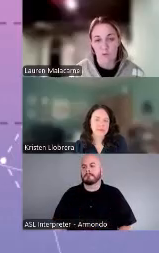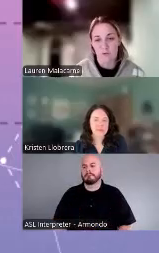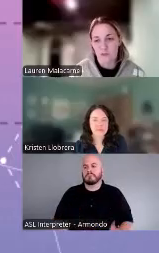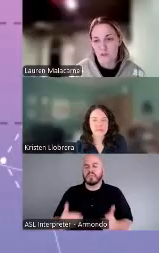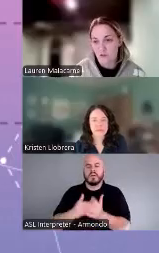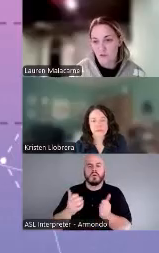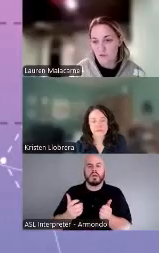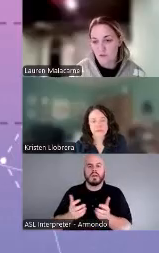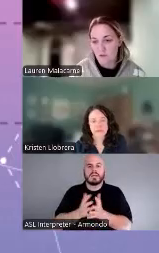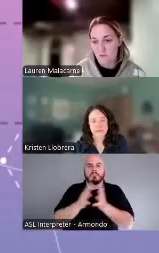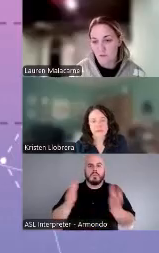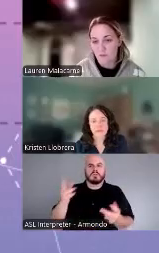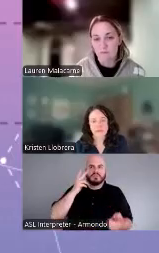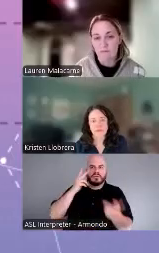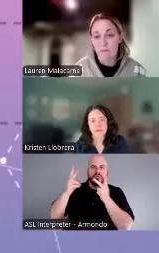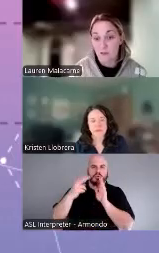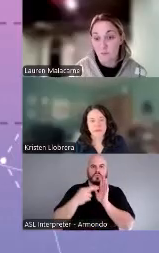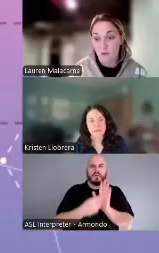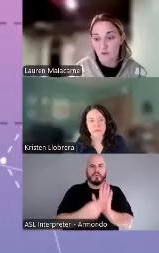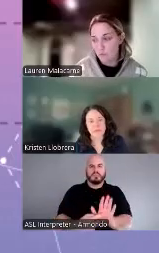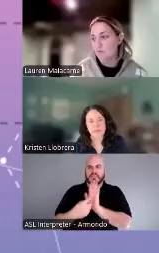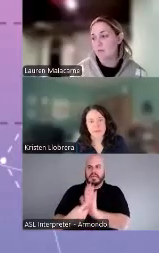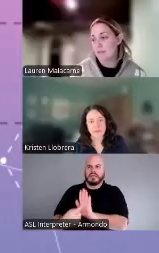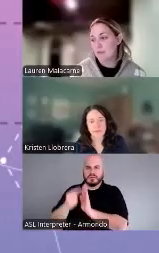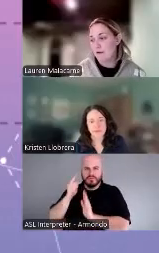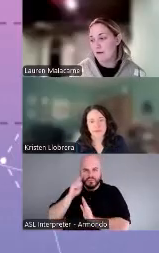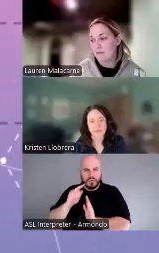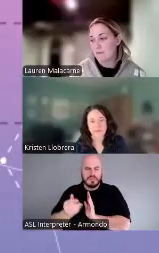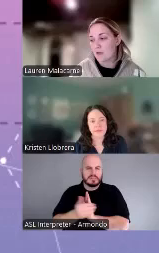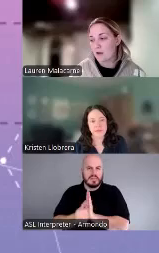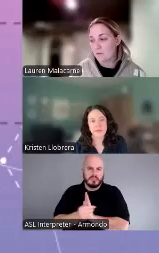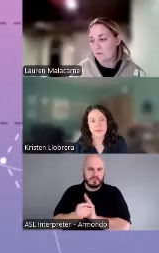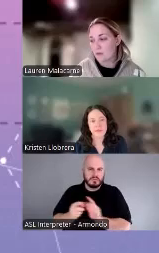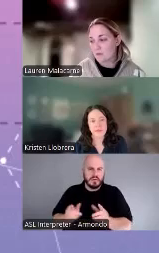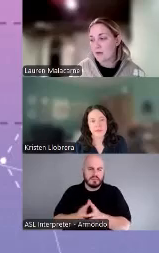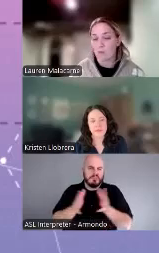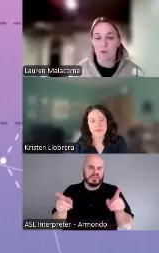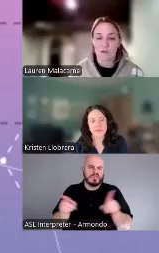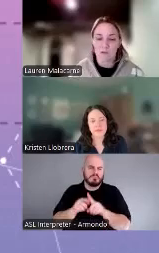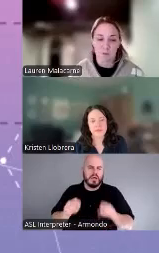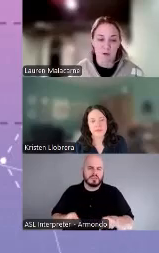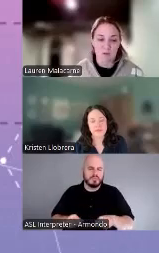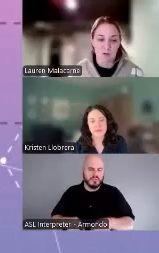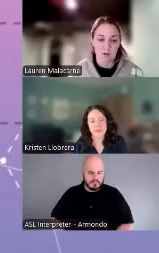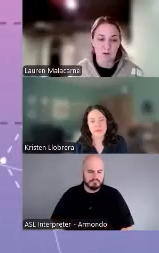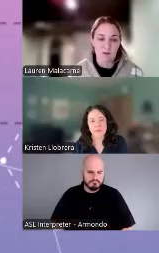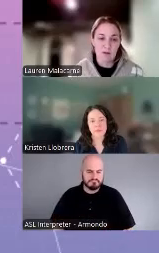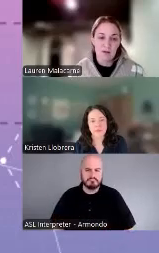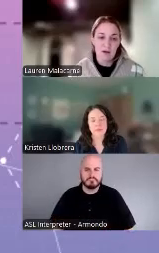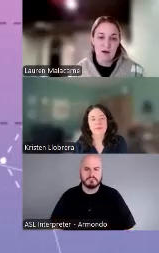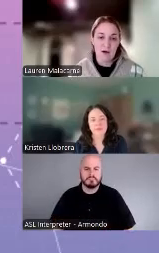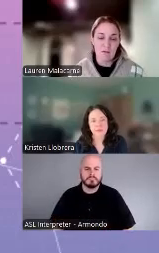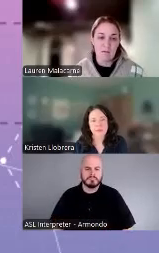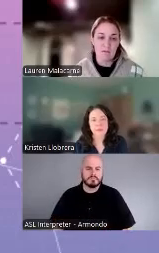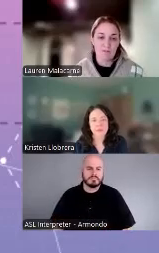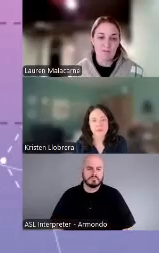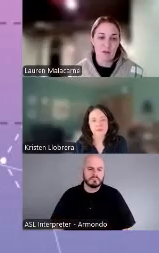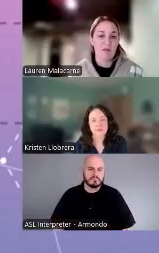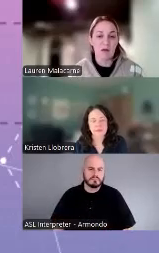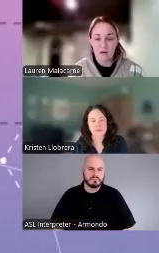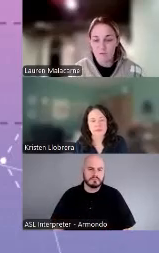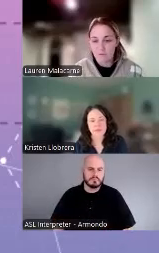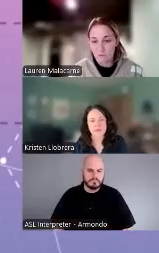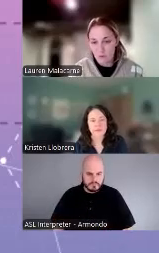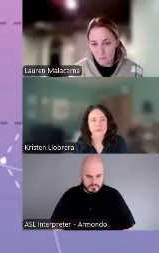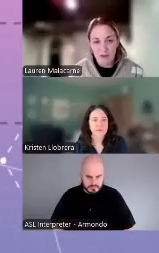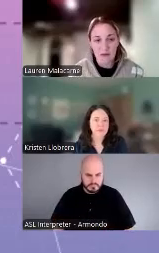visual representation of the skills as possible, and at as many points as we possibly could. And